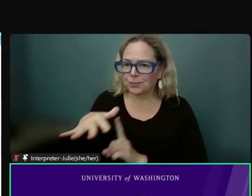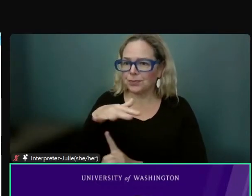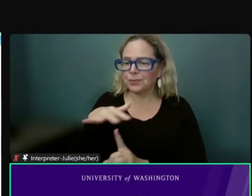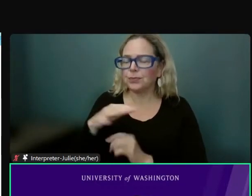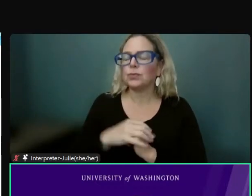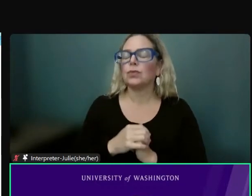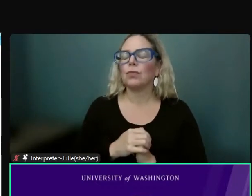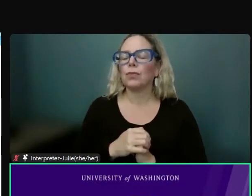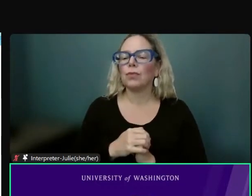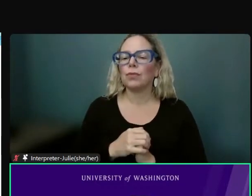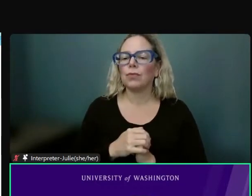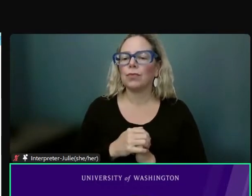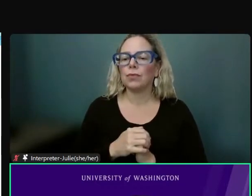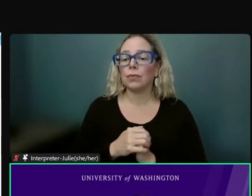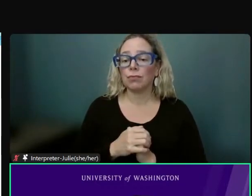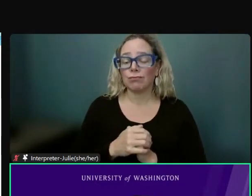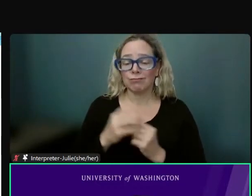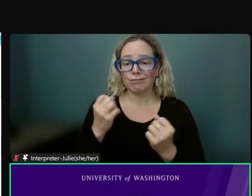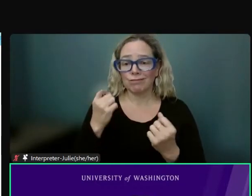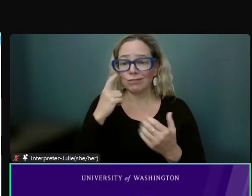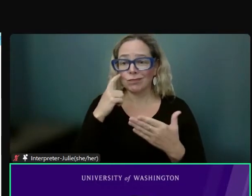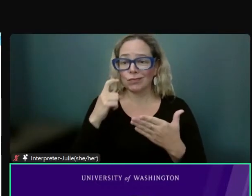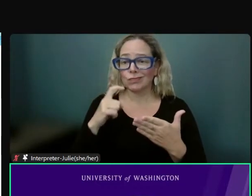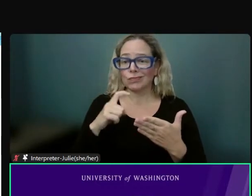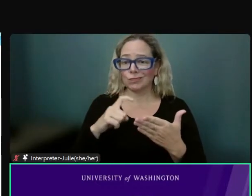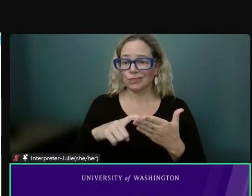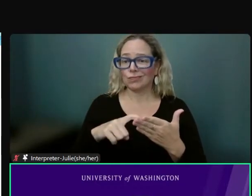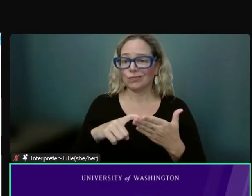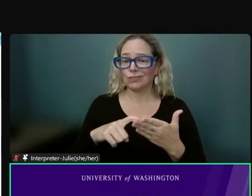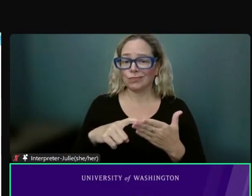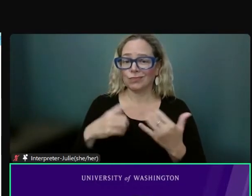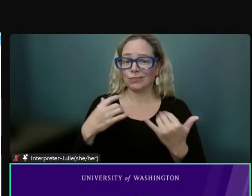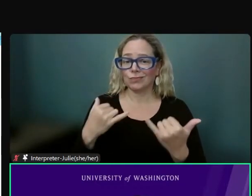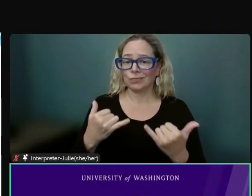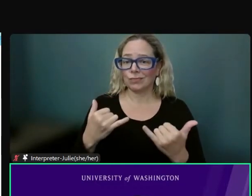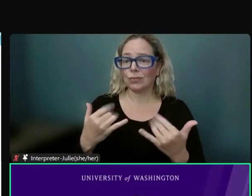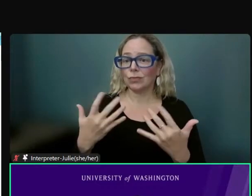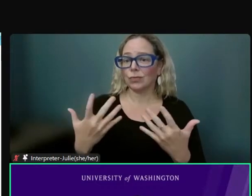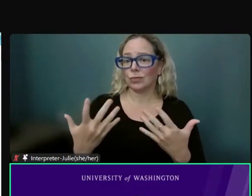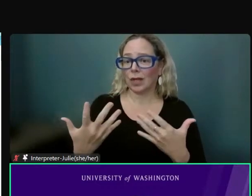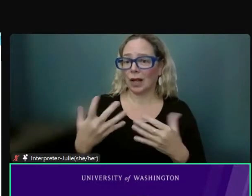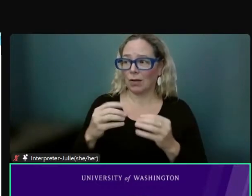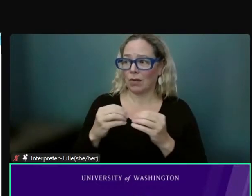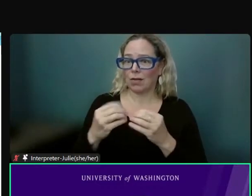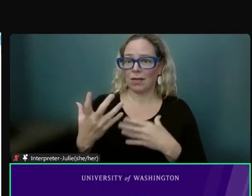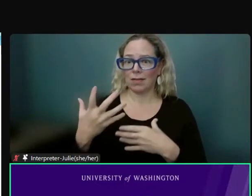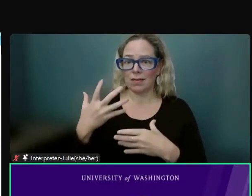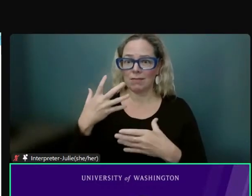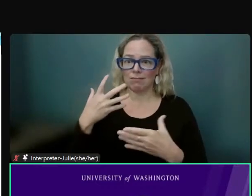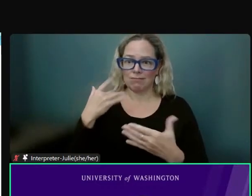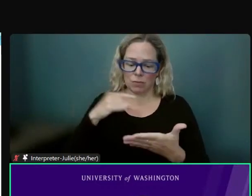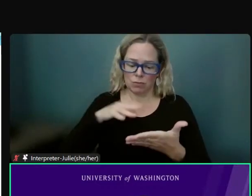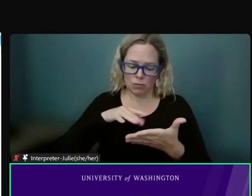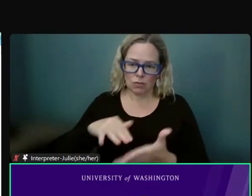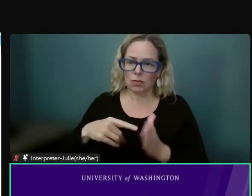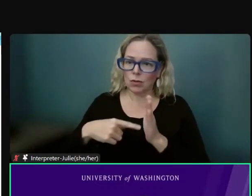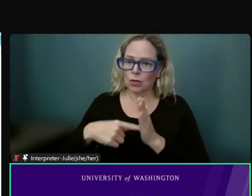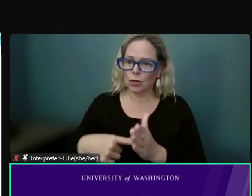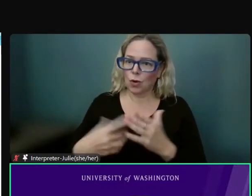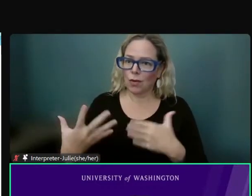also highlights that greater inclusion can advance healthcare equity for disabled